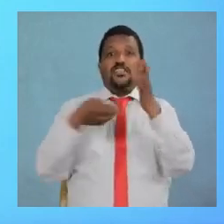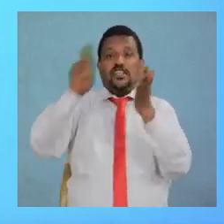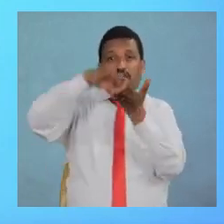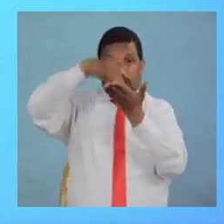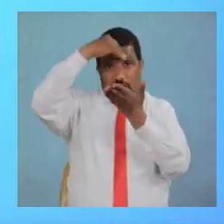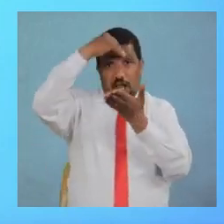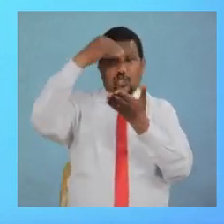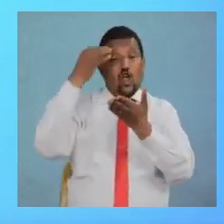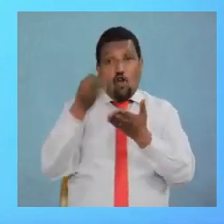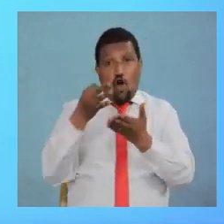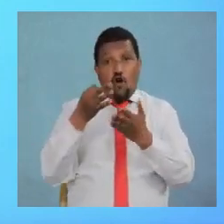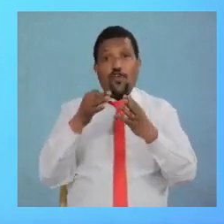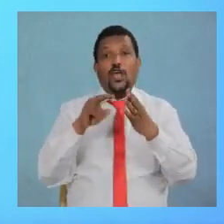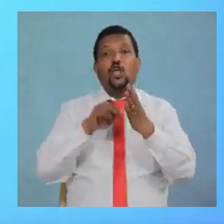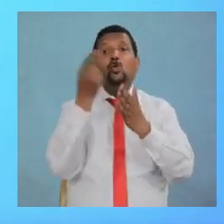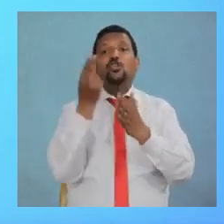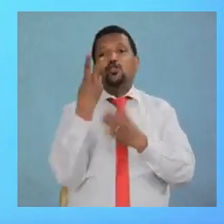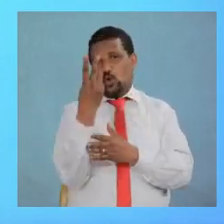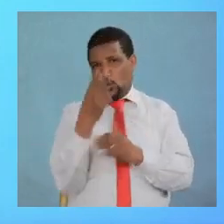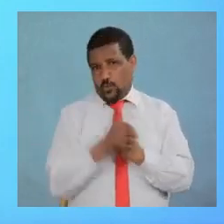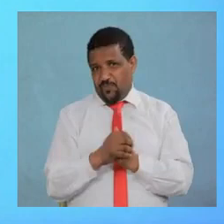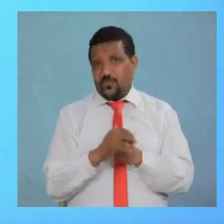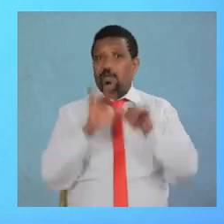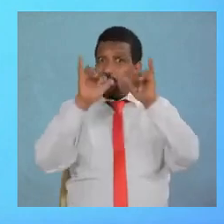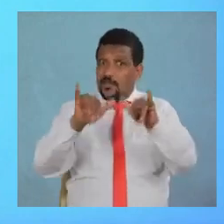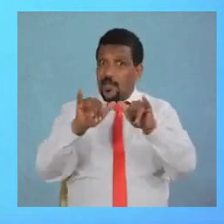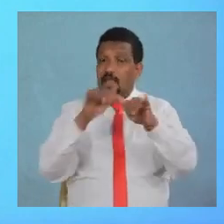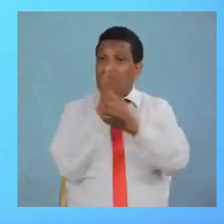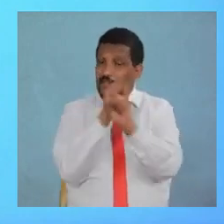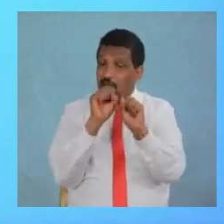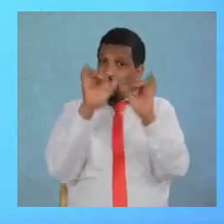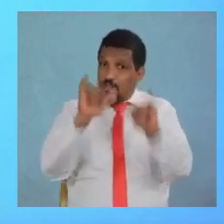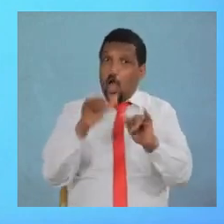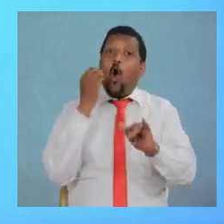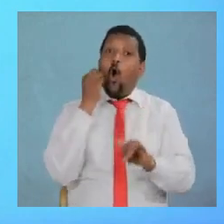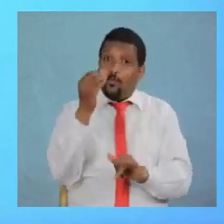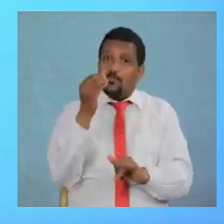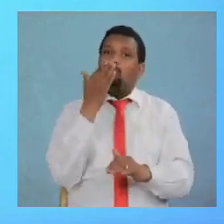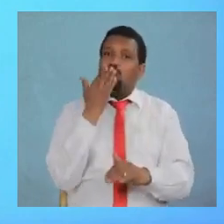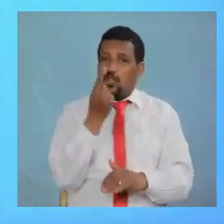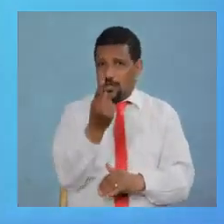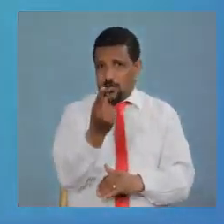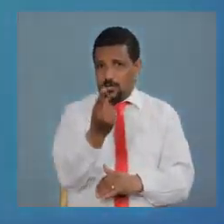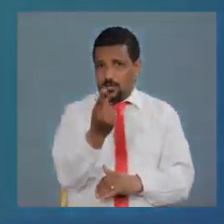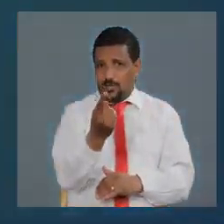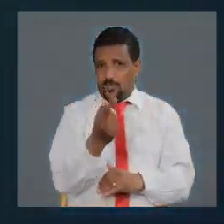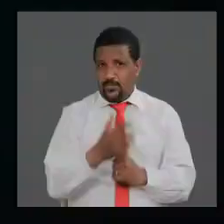revision lesson of Unit 2. Stay safe, stay home. Thank you.